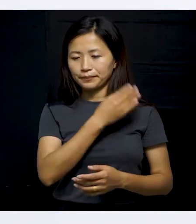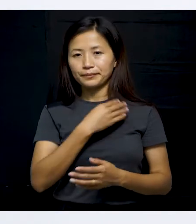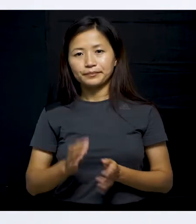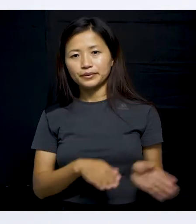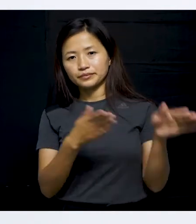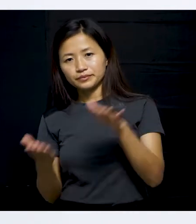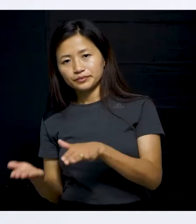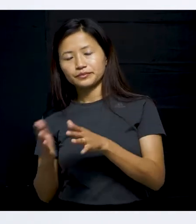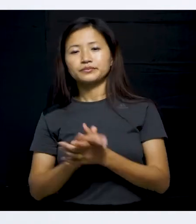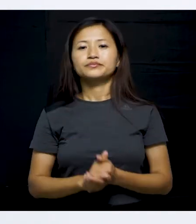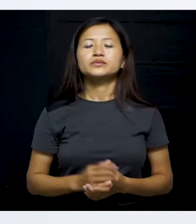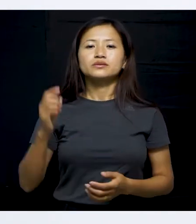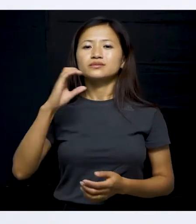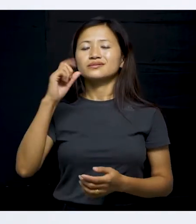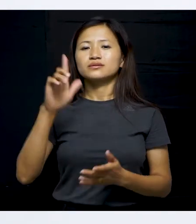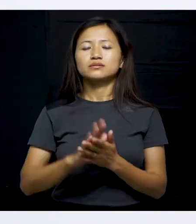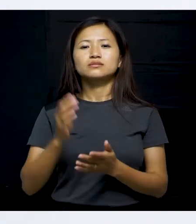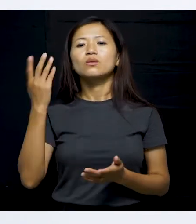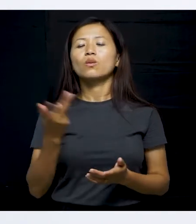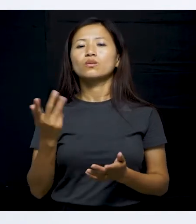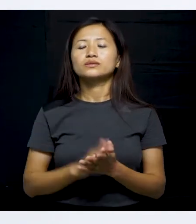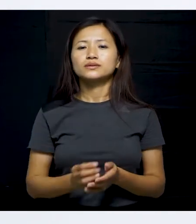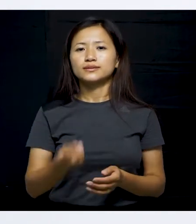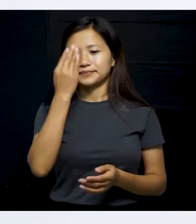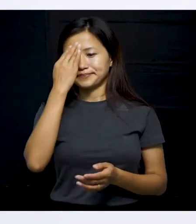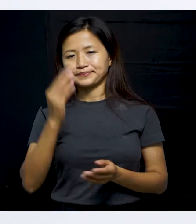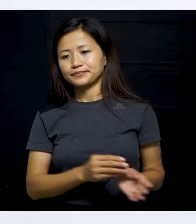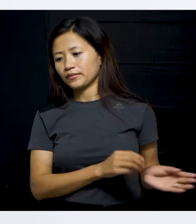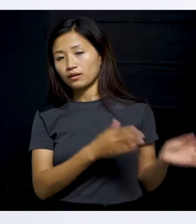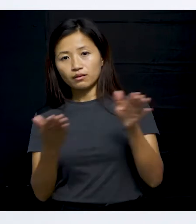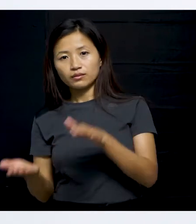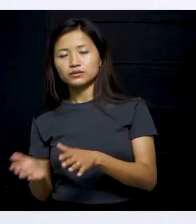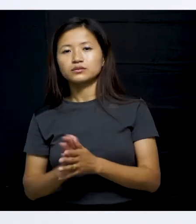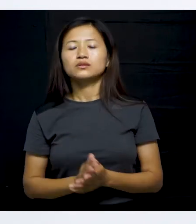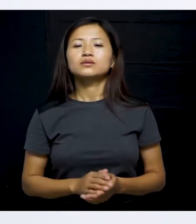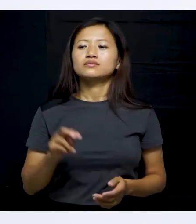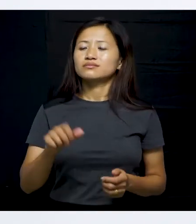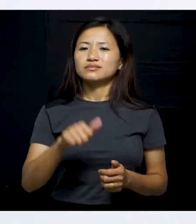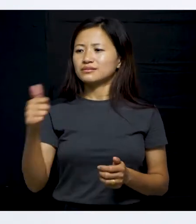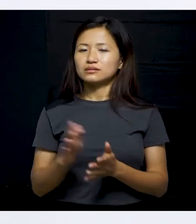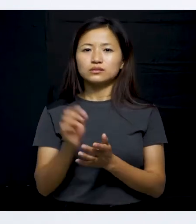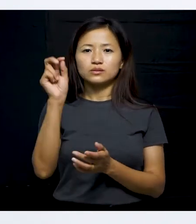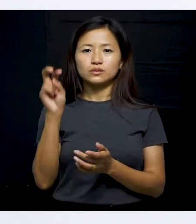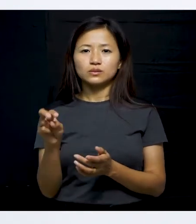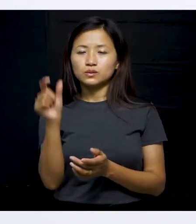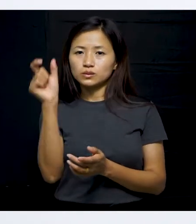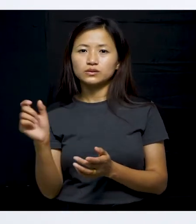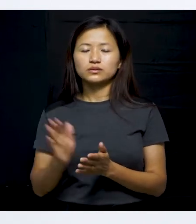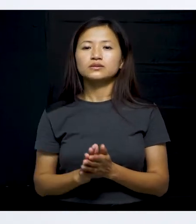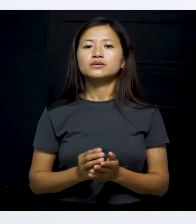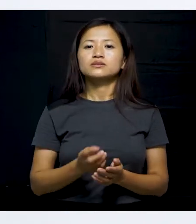you're in class 5, you may not know what is a baptism, so let me tell you. Baptism, in other words, it is also known as